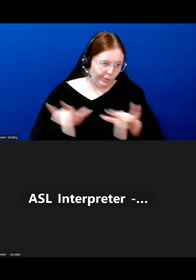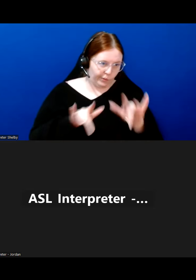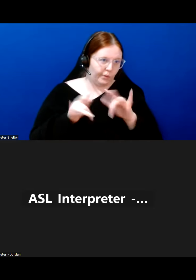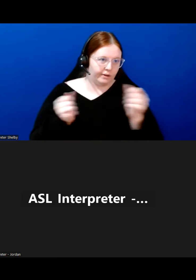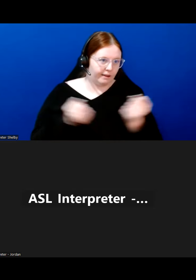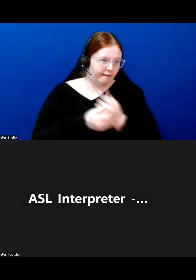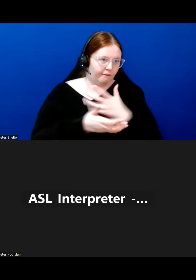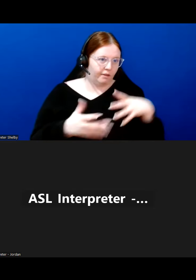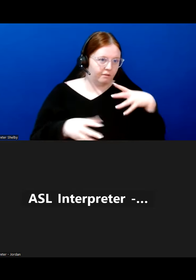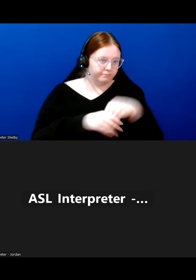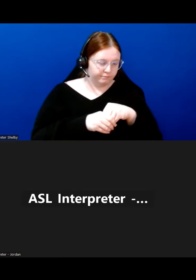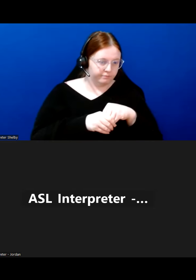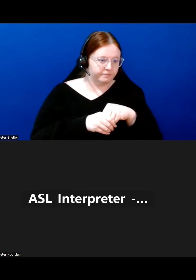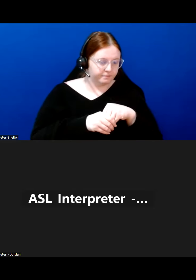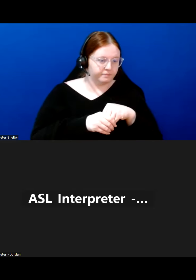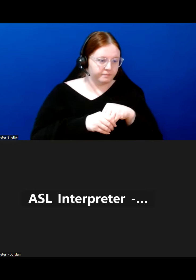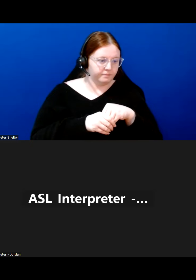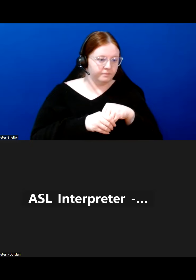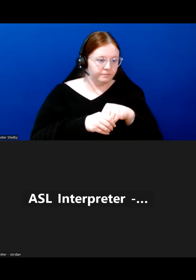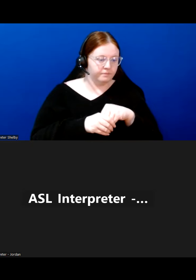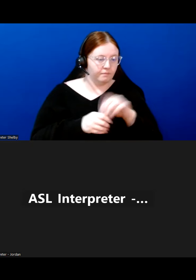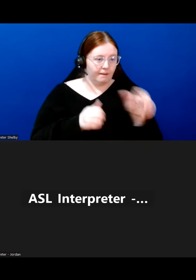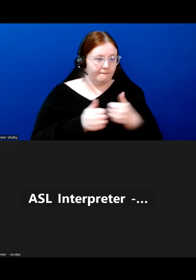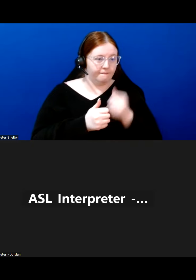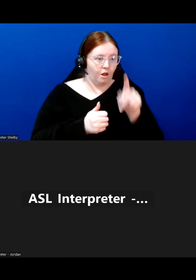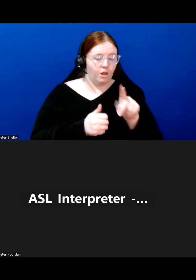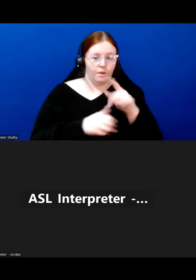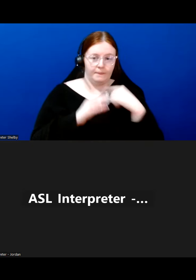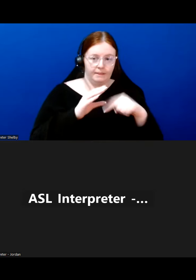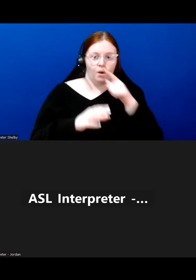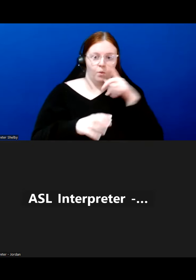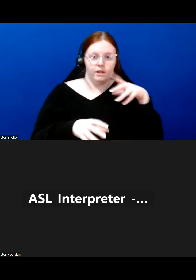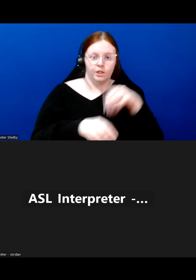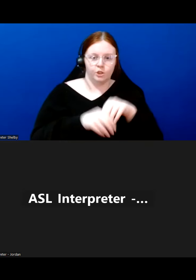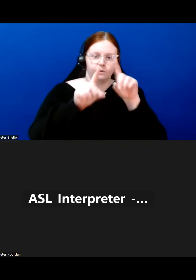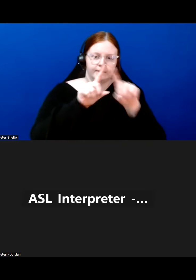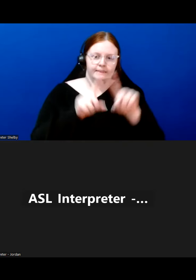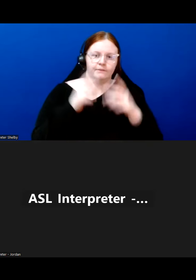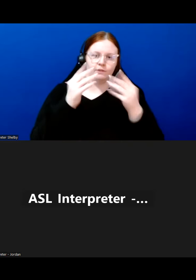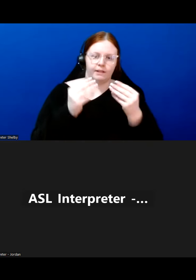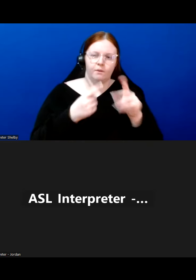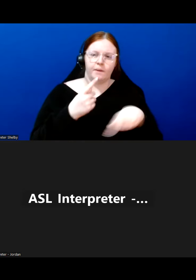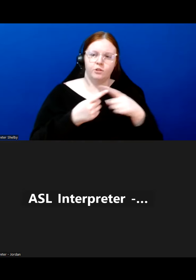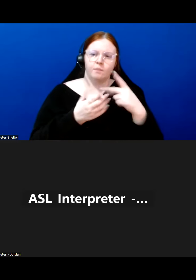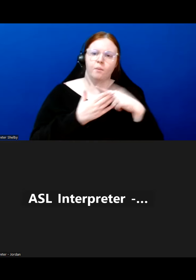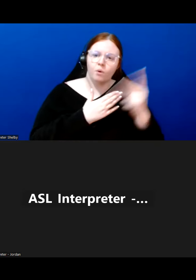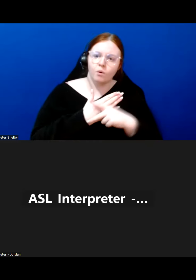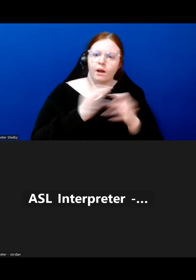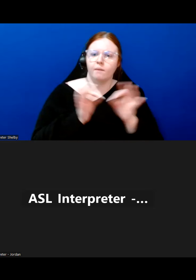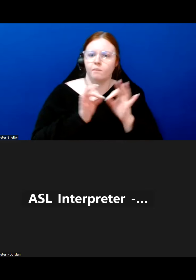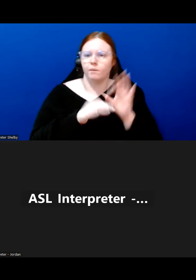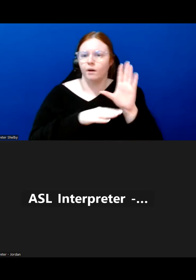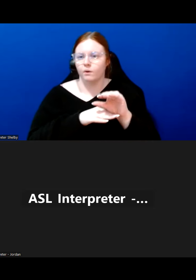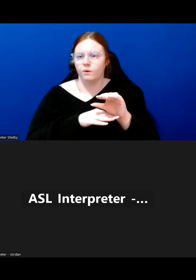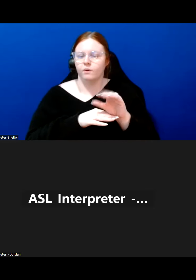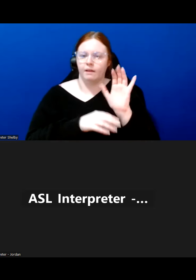on our YouTube channel, the follow-up email will include different information about some of the subsidy programs that are available, such as a